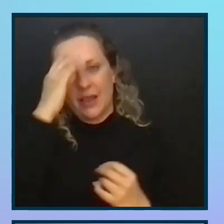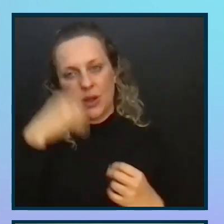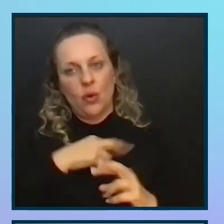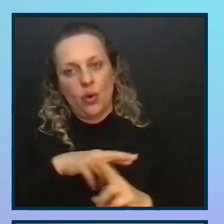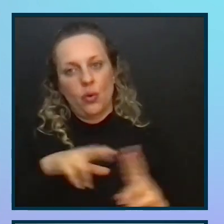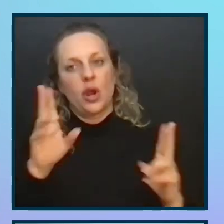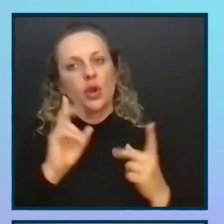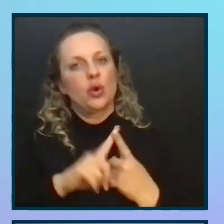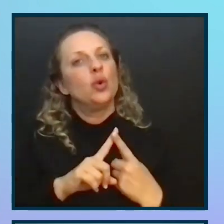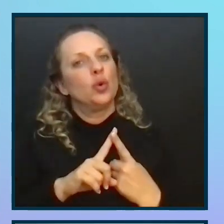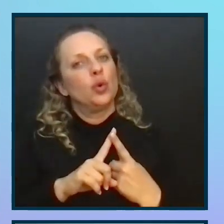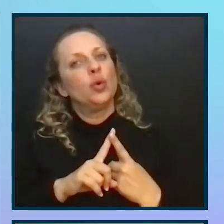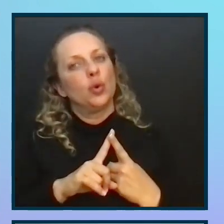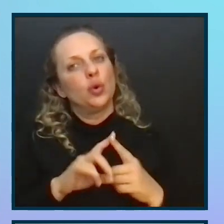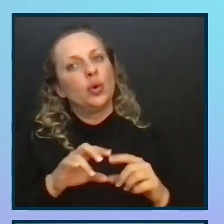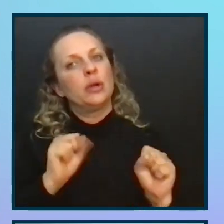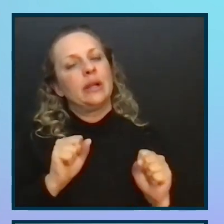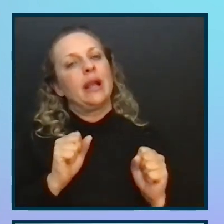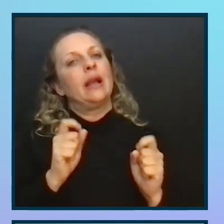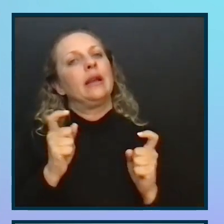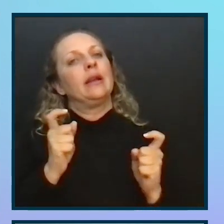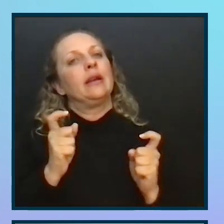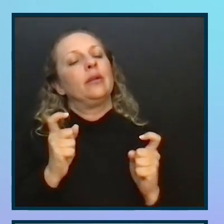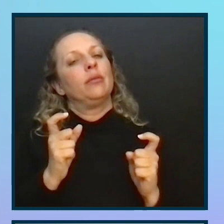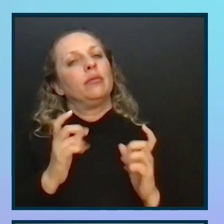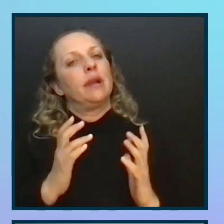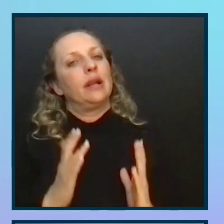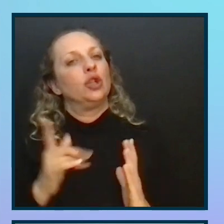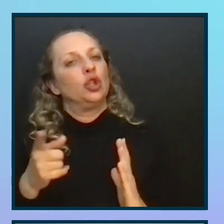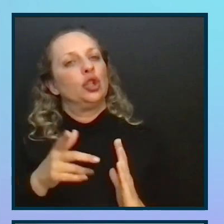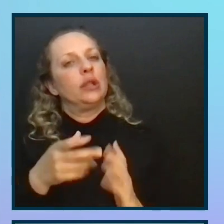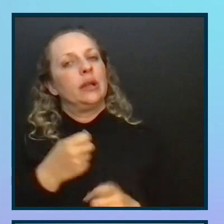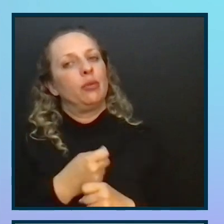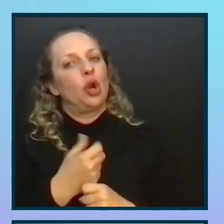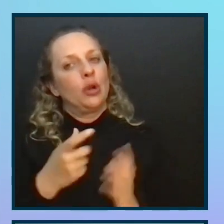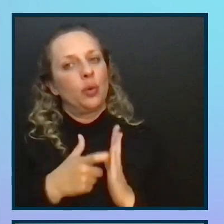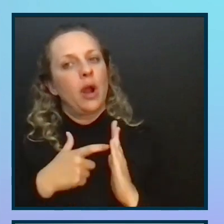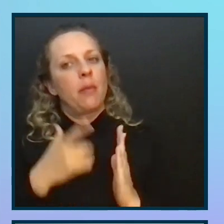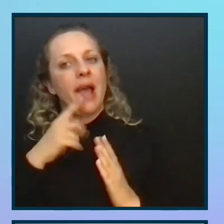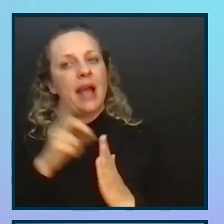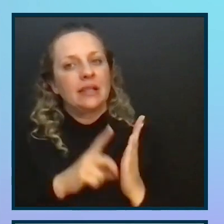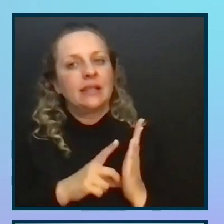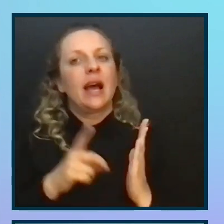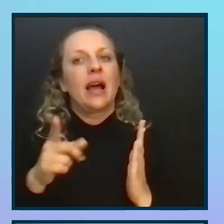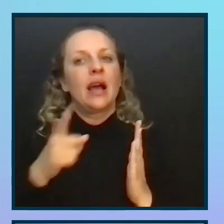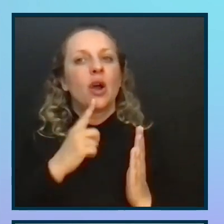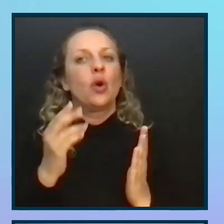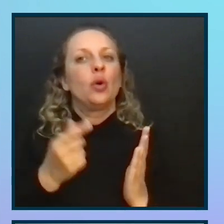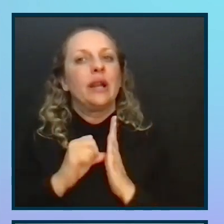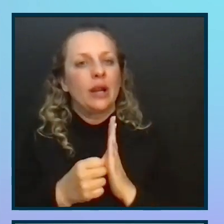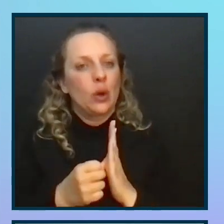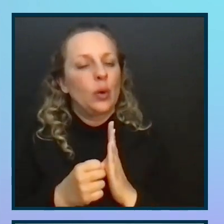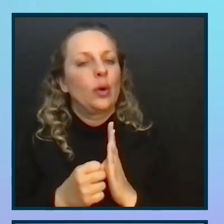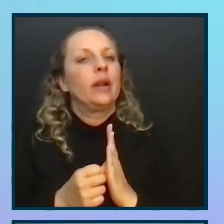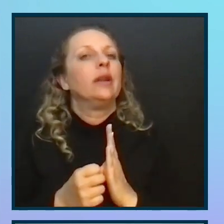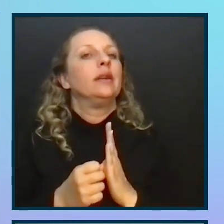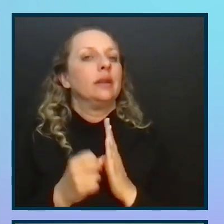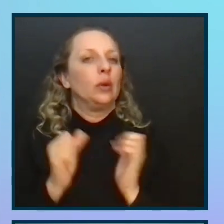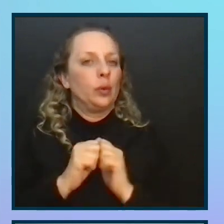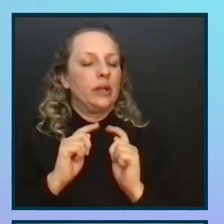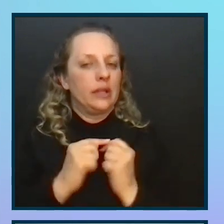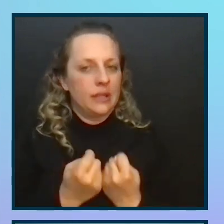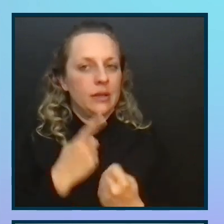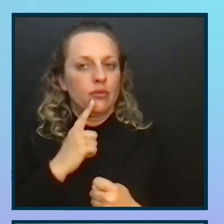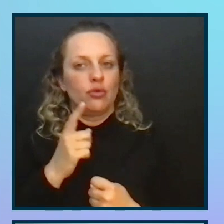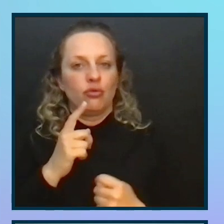to take the product manager's requirements and the designs that Aaron's iterated through with the whole team to